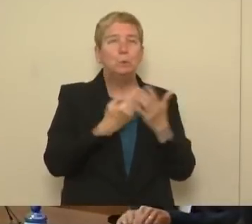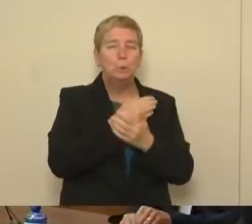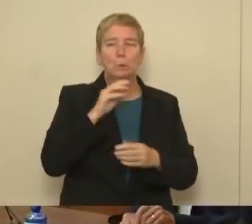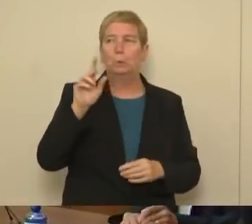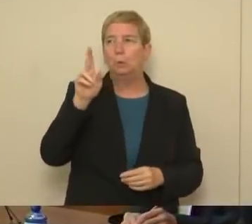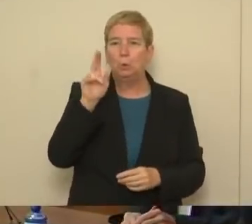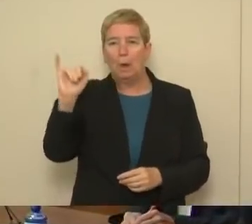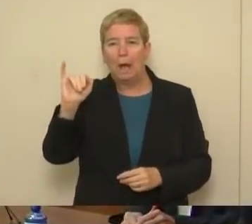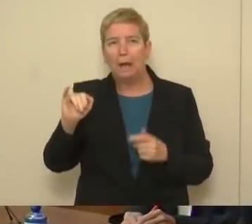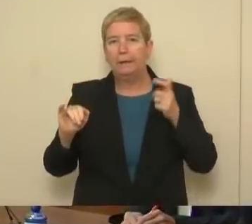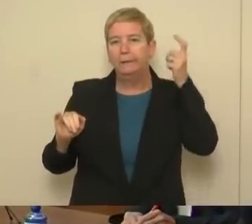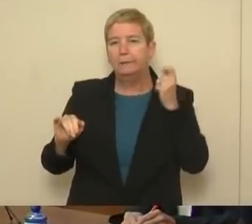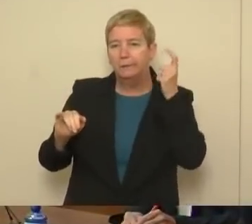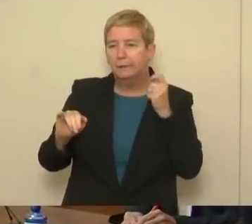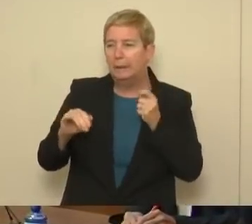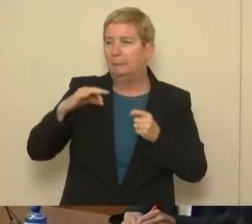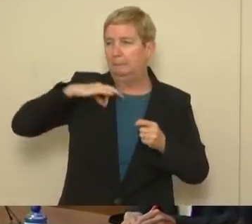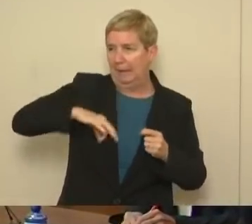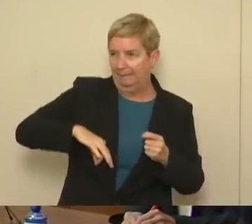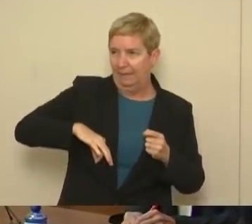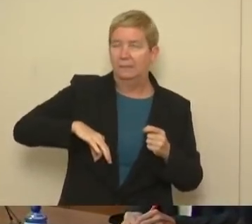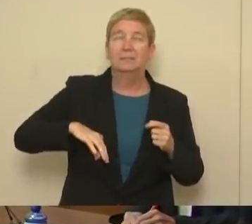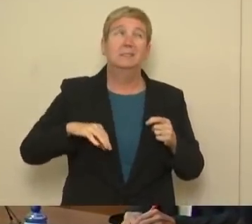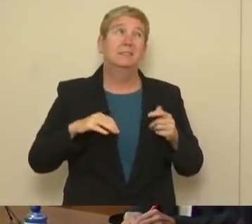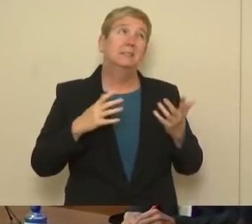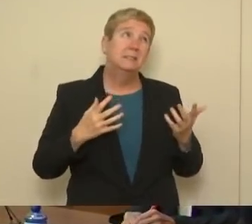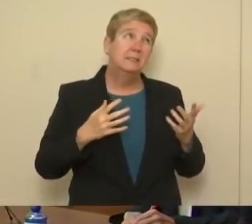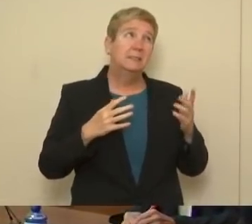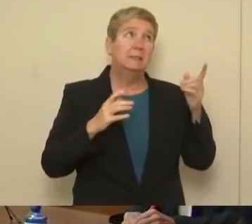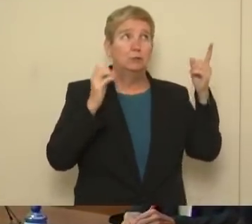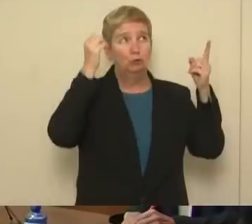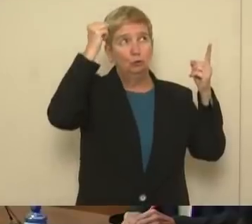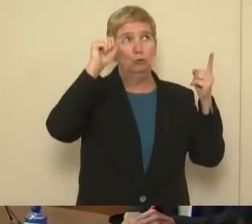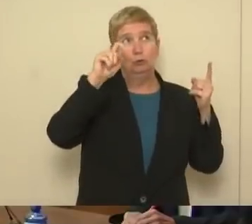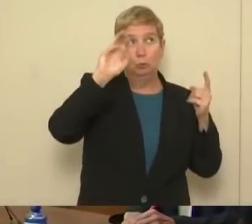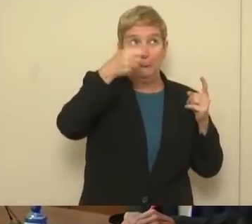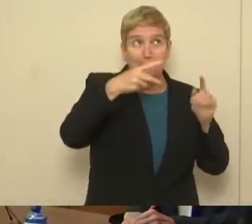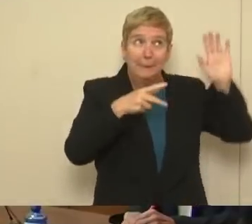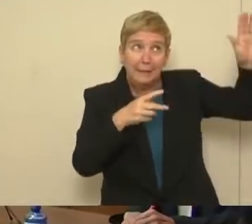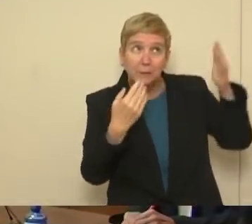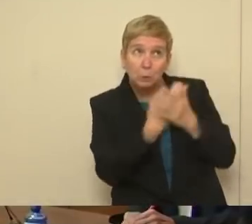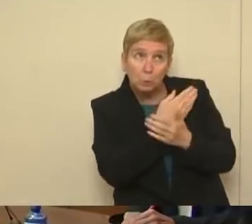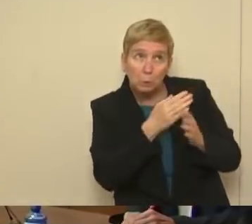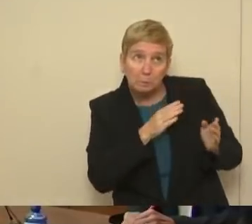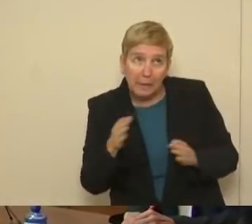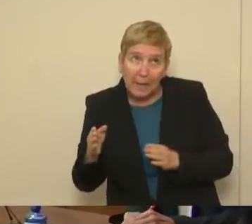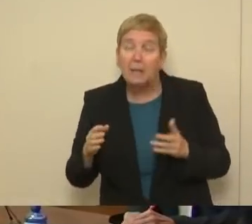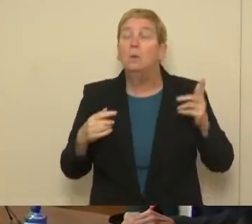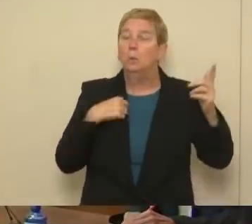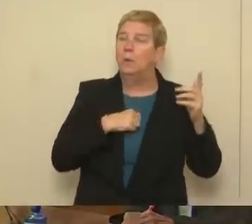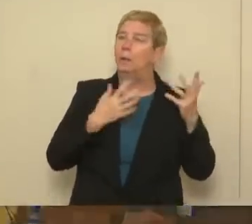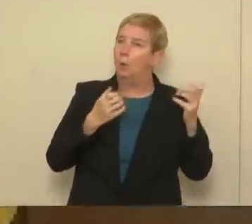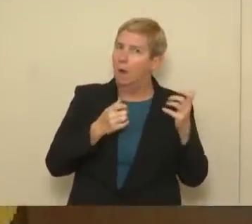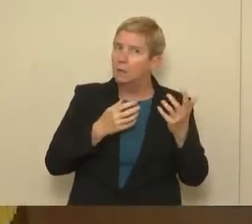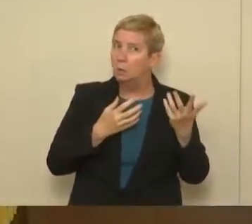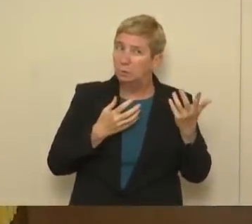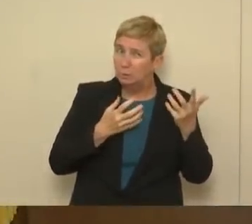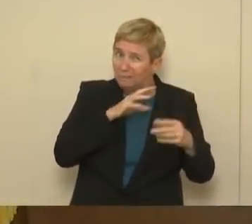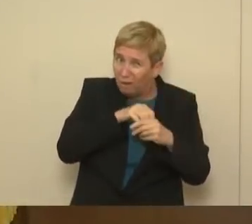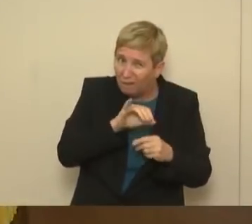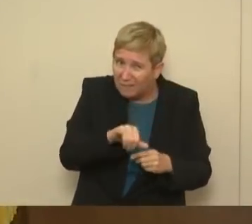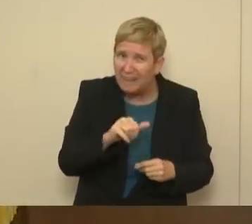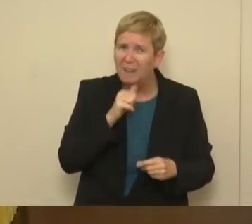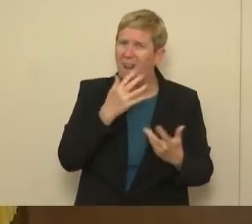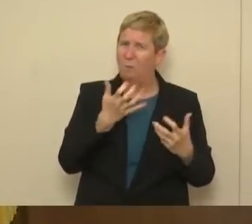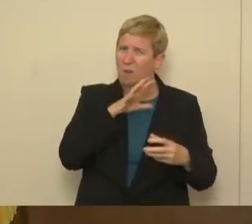order, but they may not be wanting to contribute kind of the state match portion. I mean, if you could address that issue. Yes. So,